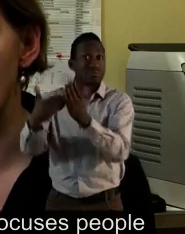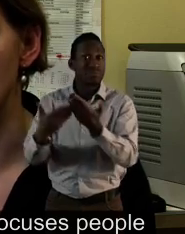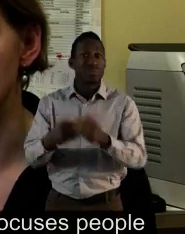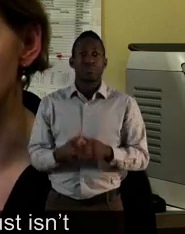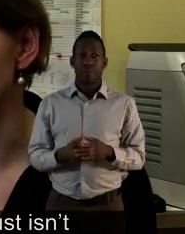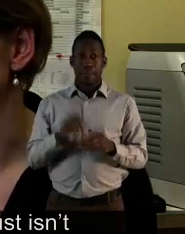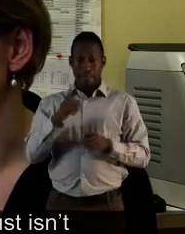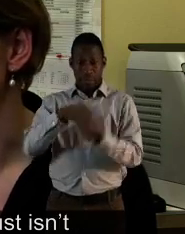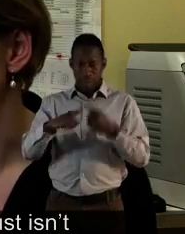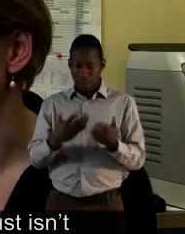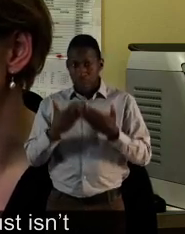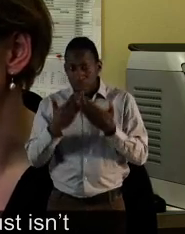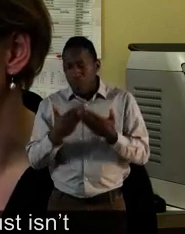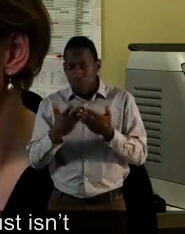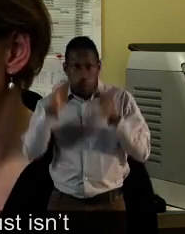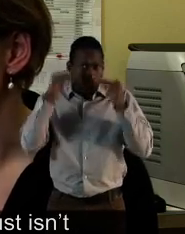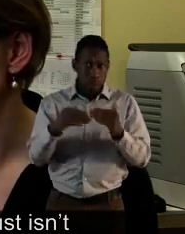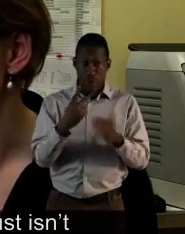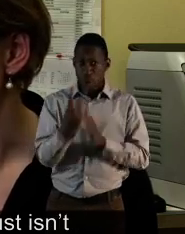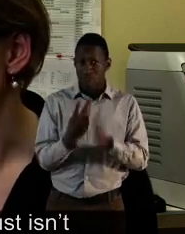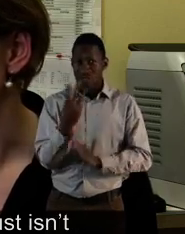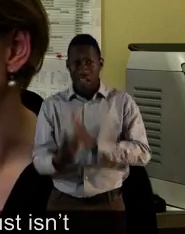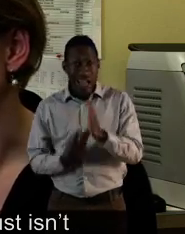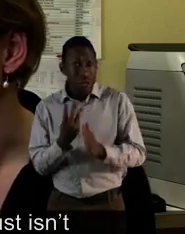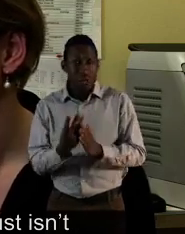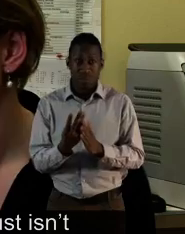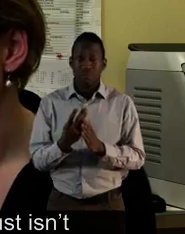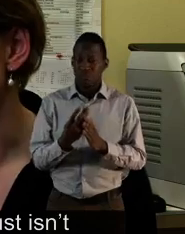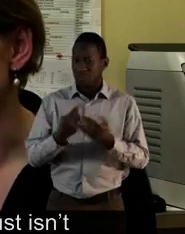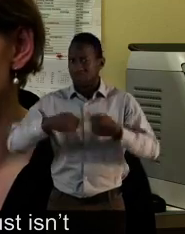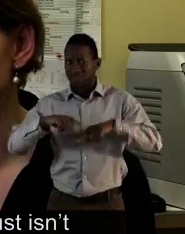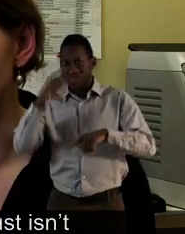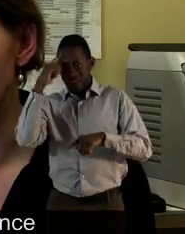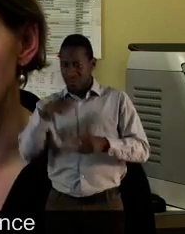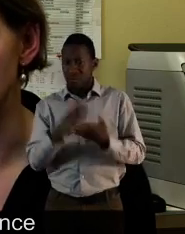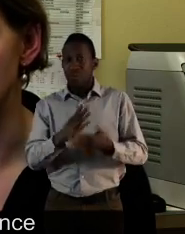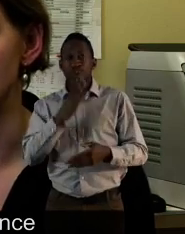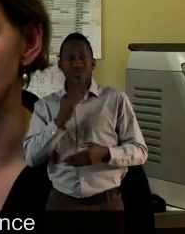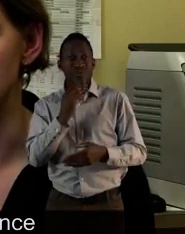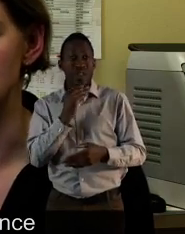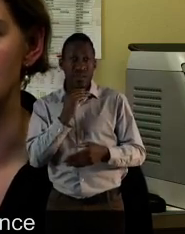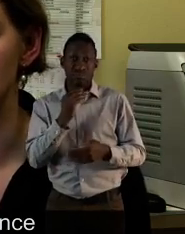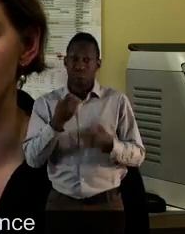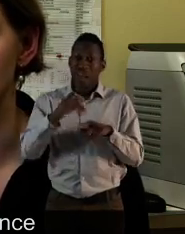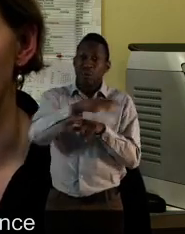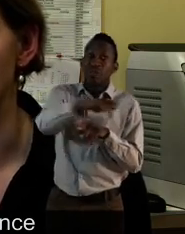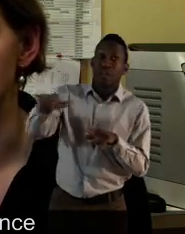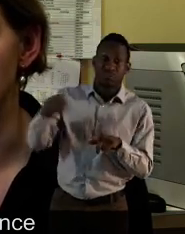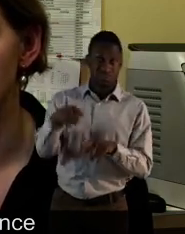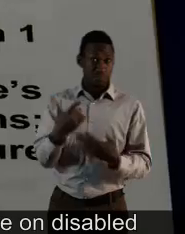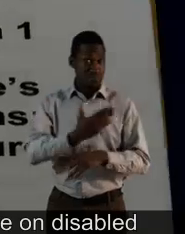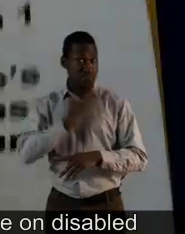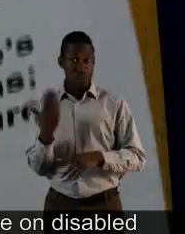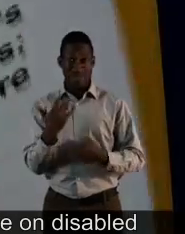3 hours, which we found really, really useful. There just isn't anything like this anywhere else, so we jumped at the chance to be able to pilot